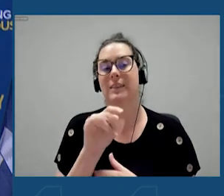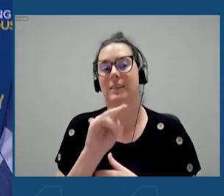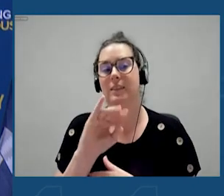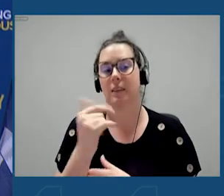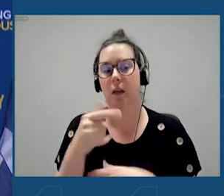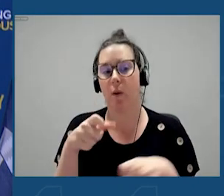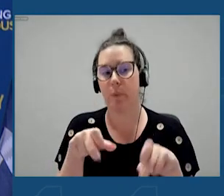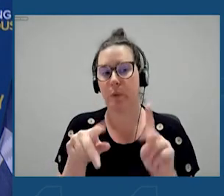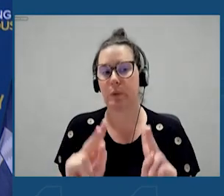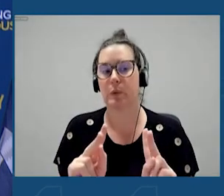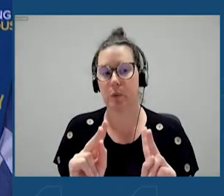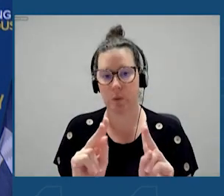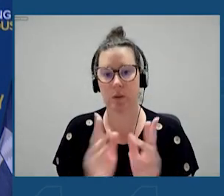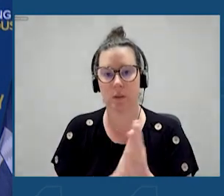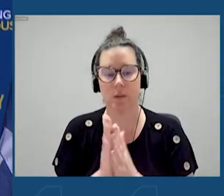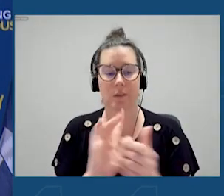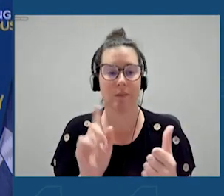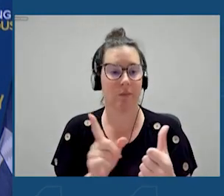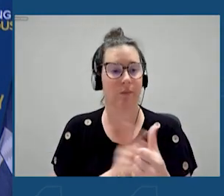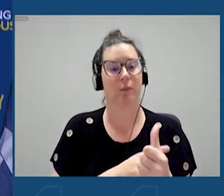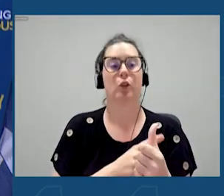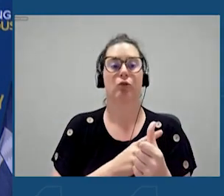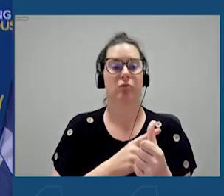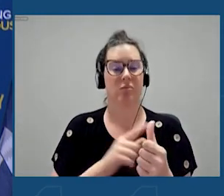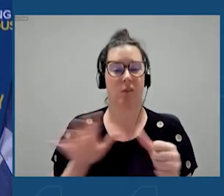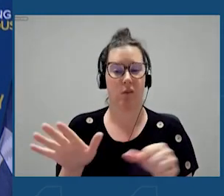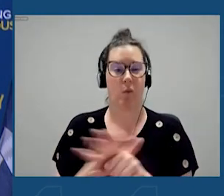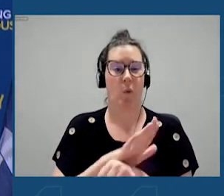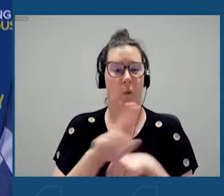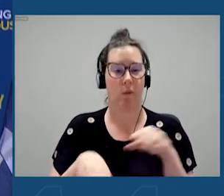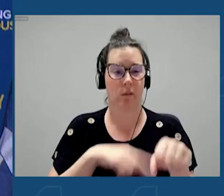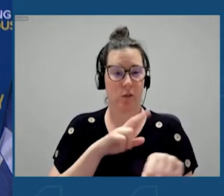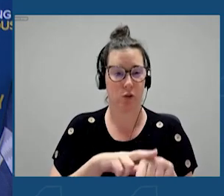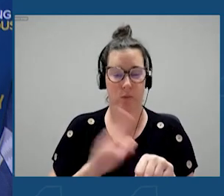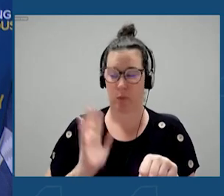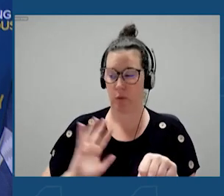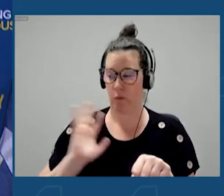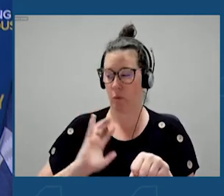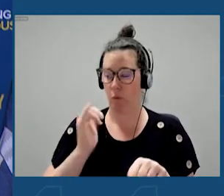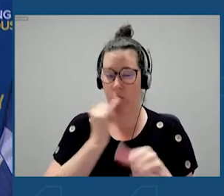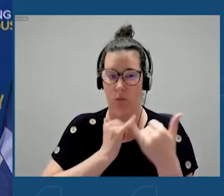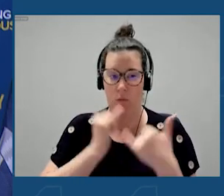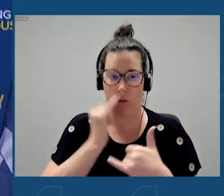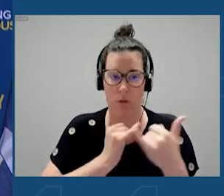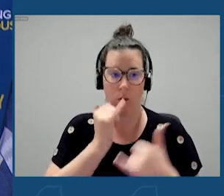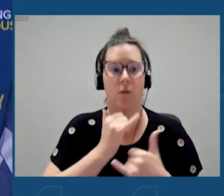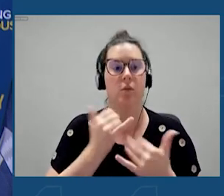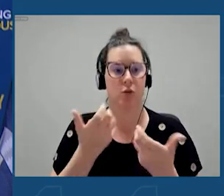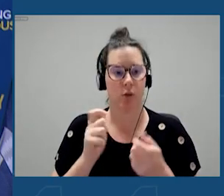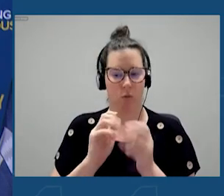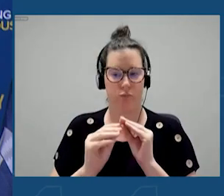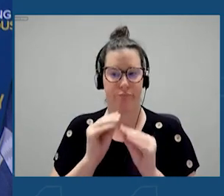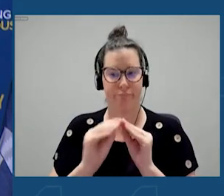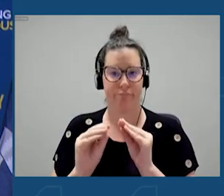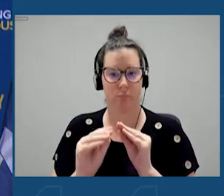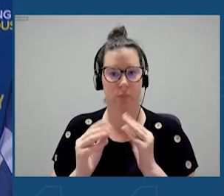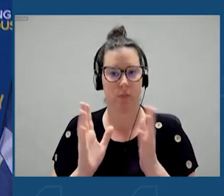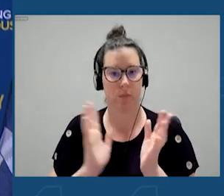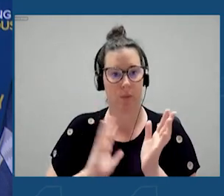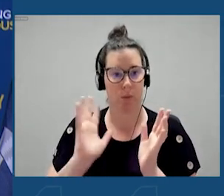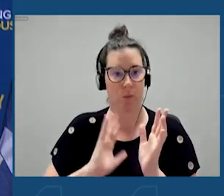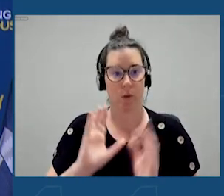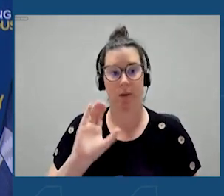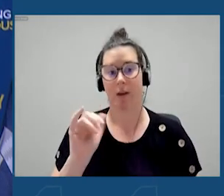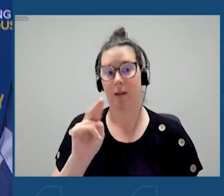nation, something we all should be proud of. And what this does is an attempt to right the wrongs of the past. And that positions people with prior cannabis-related